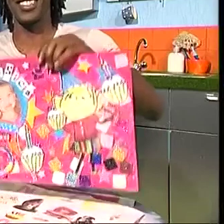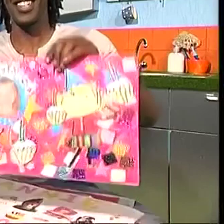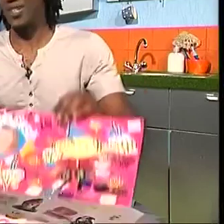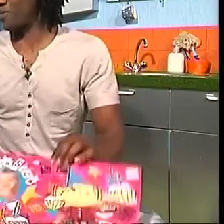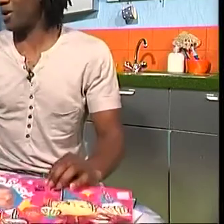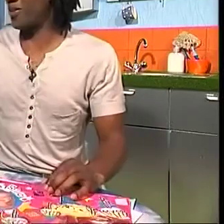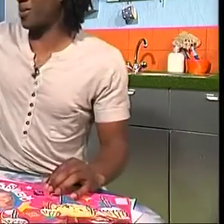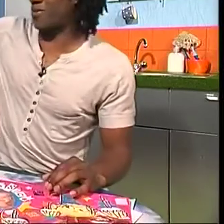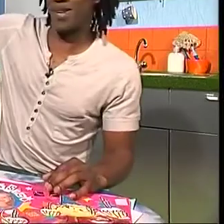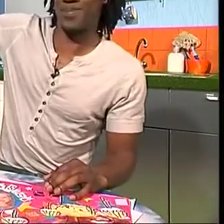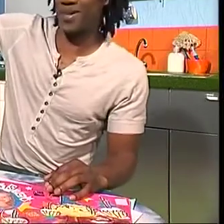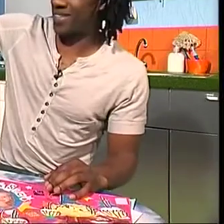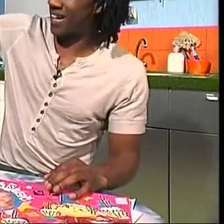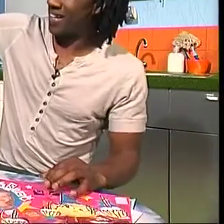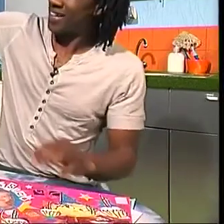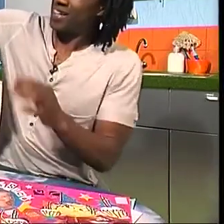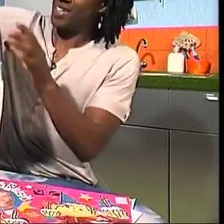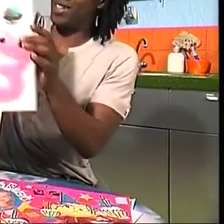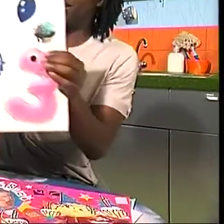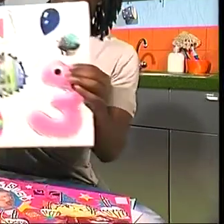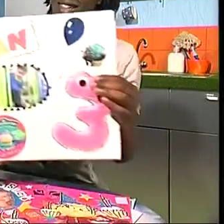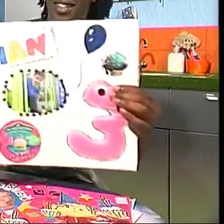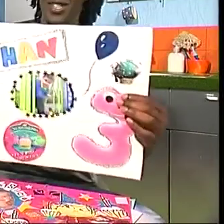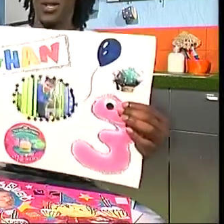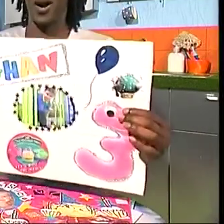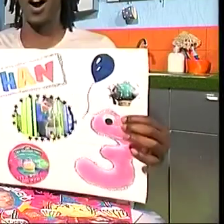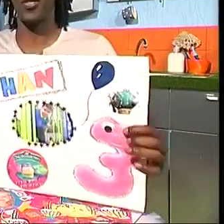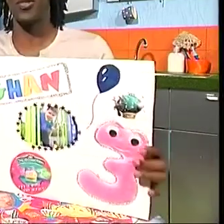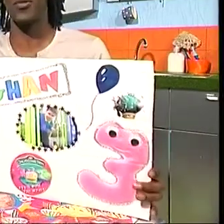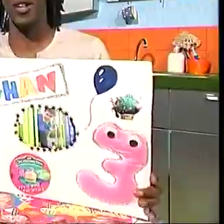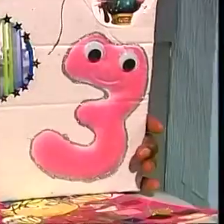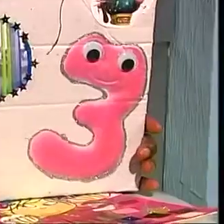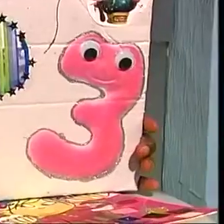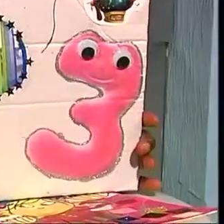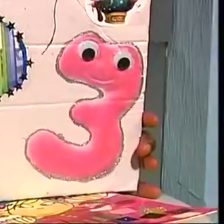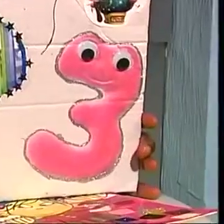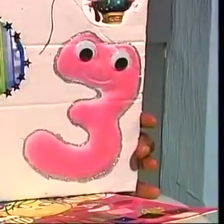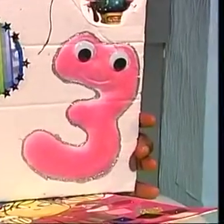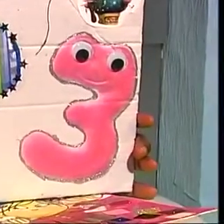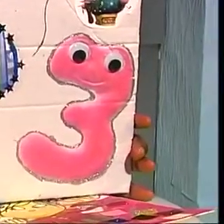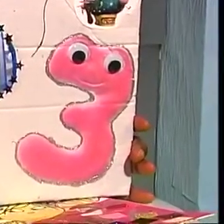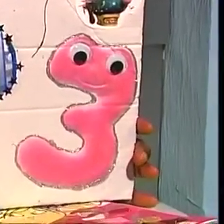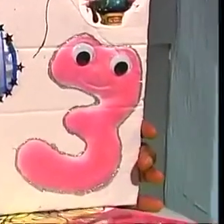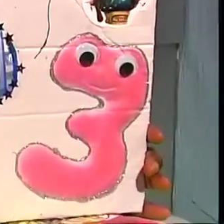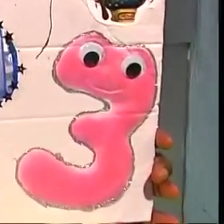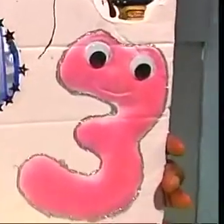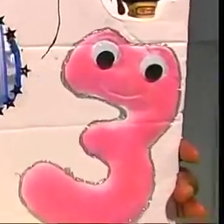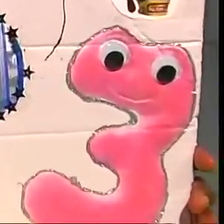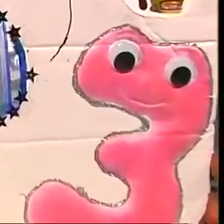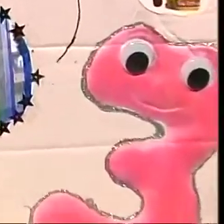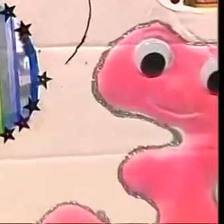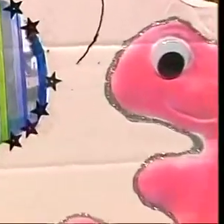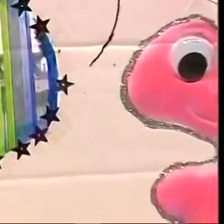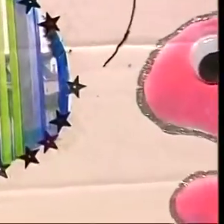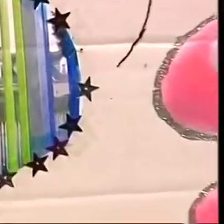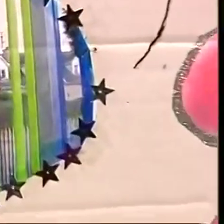Douglas. Hope you're having a great birthday. Ewan, you are 3 today. Happy birthday. Lots of love to